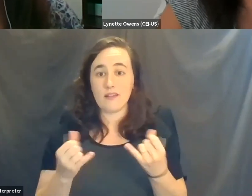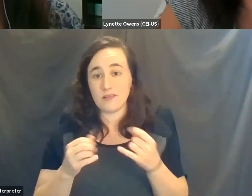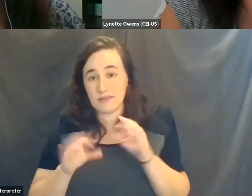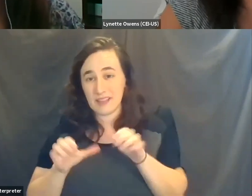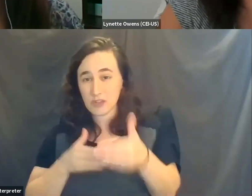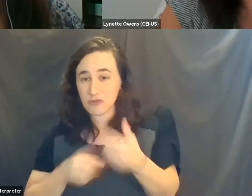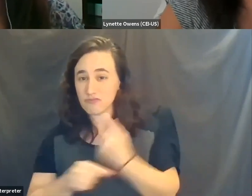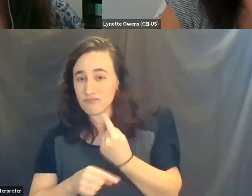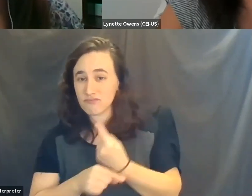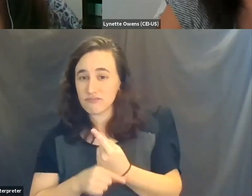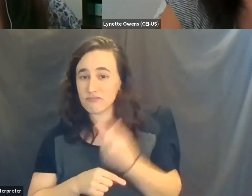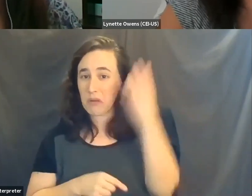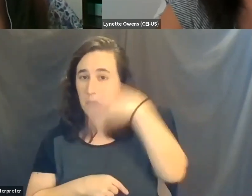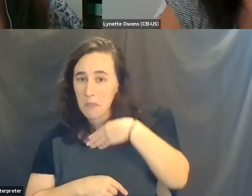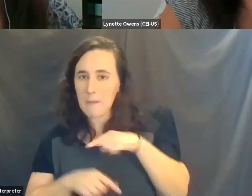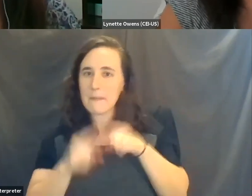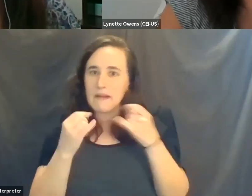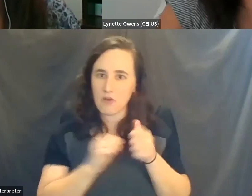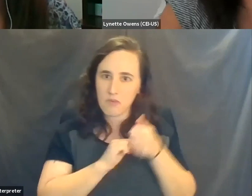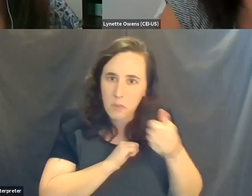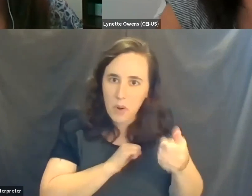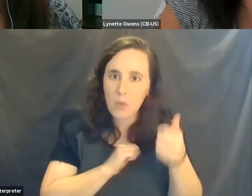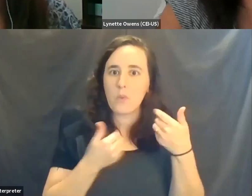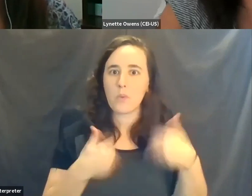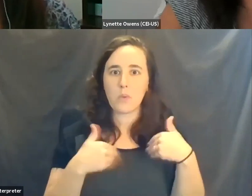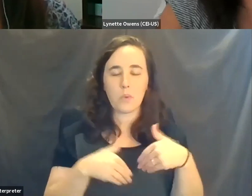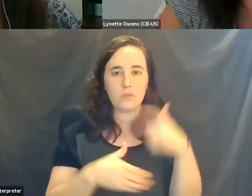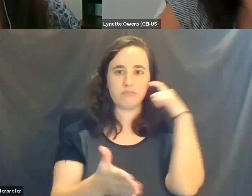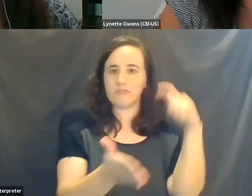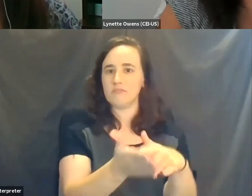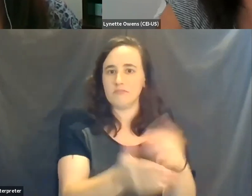scenario. So I think that actually going into this school year, we have a lot of data